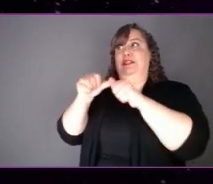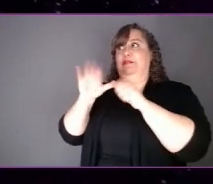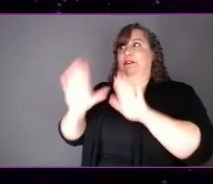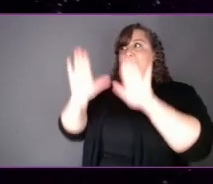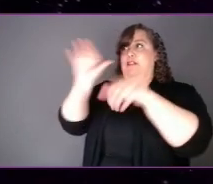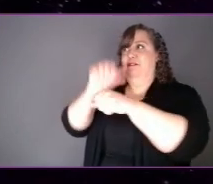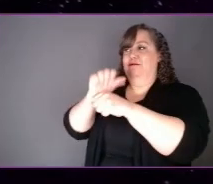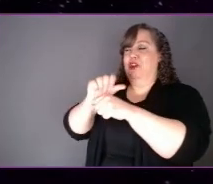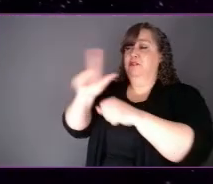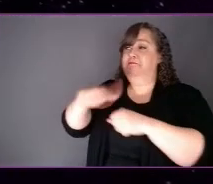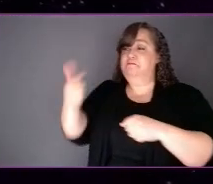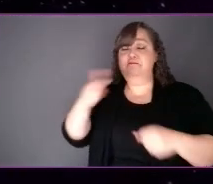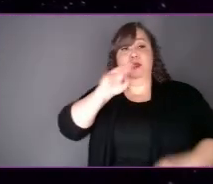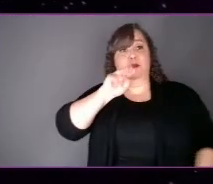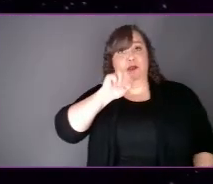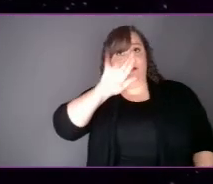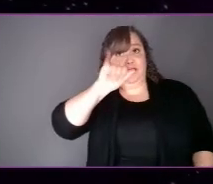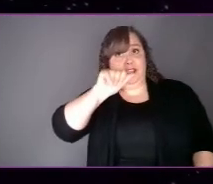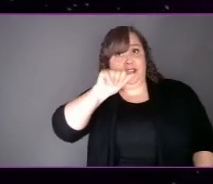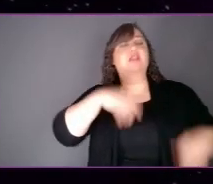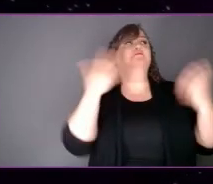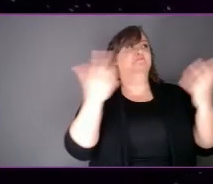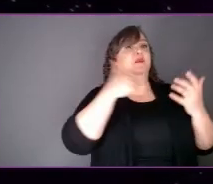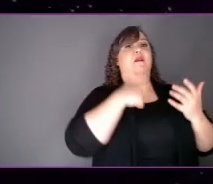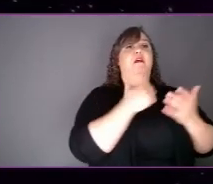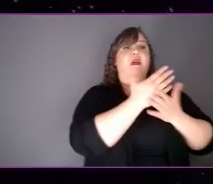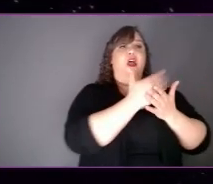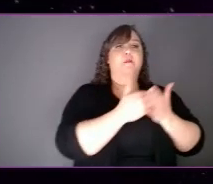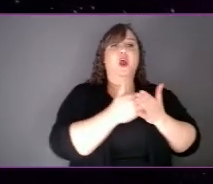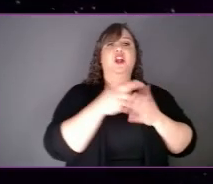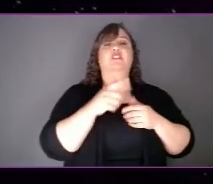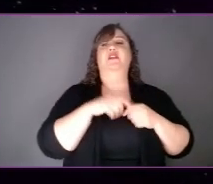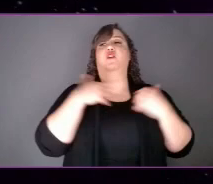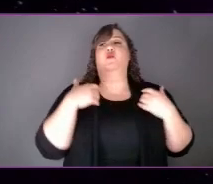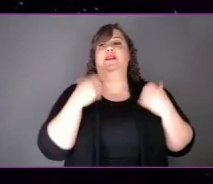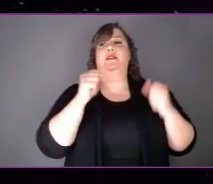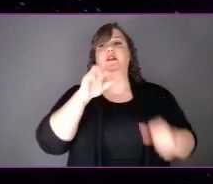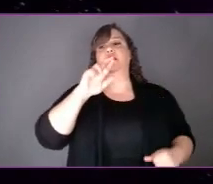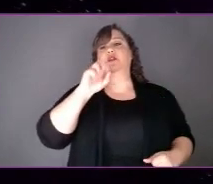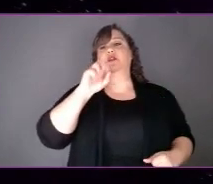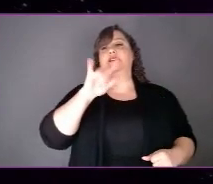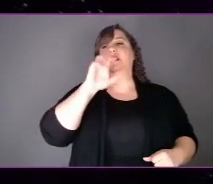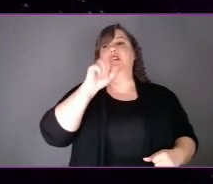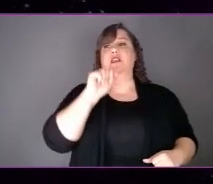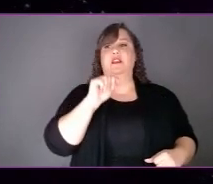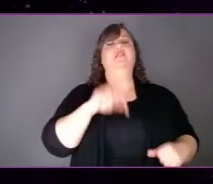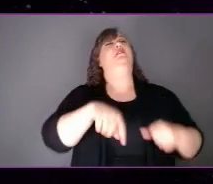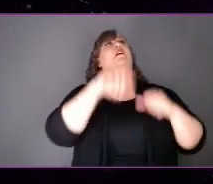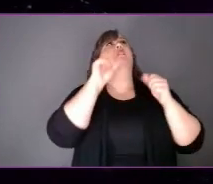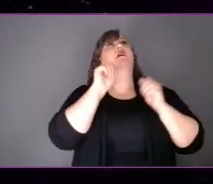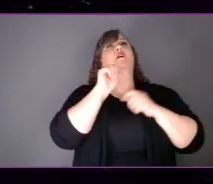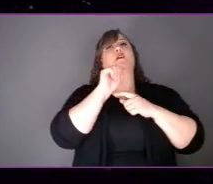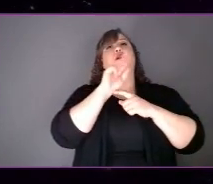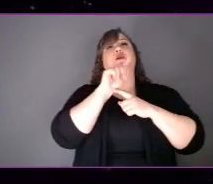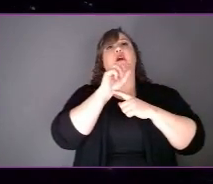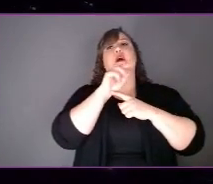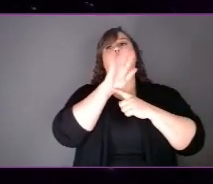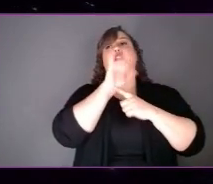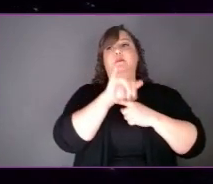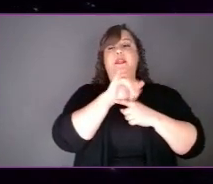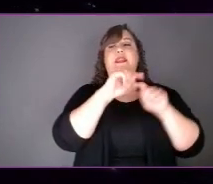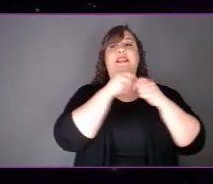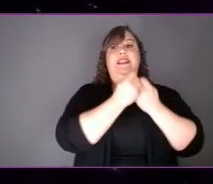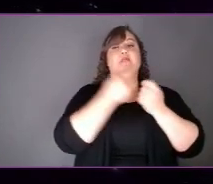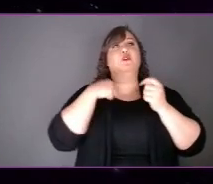Yeah, so I'm part of the Resilient Autonomy team at Armstrong, and we test the maturity of technology and inform